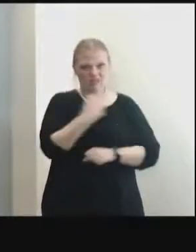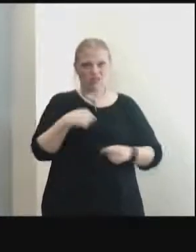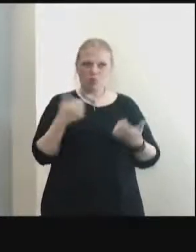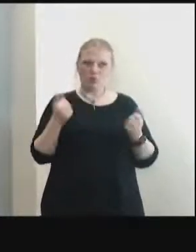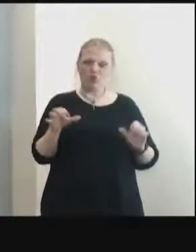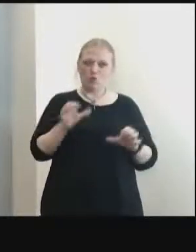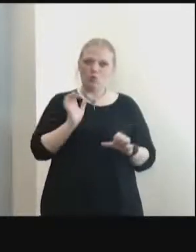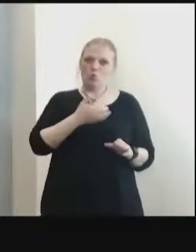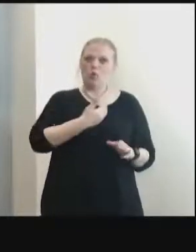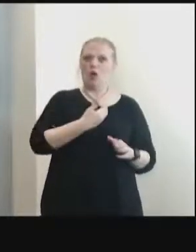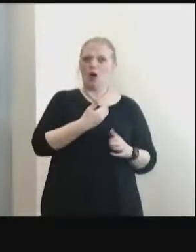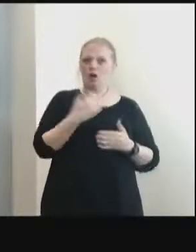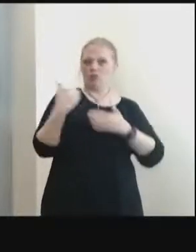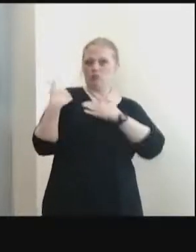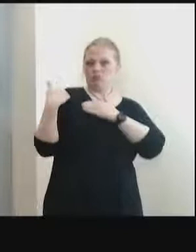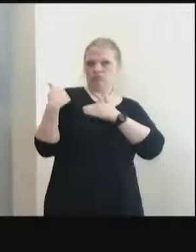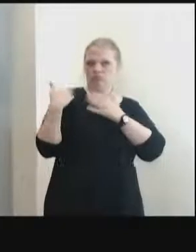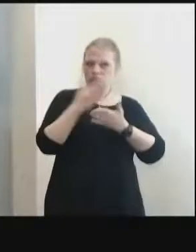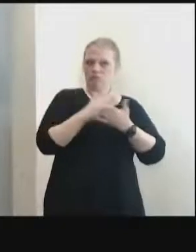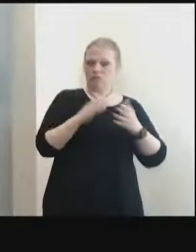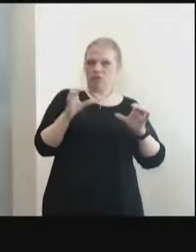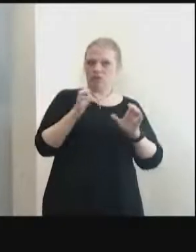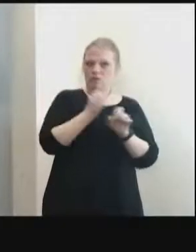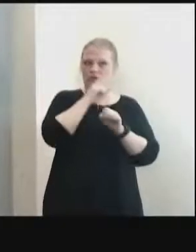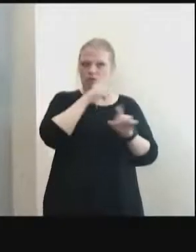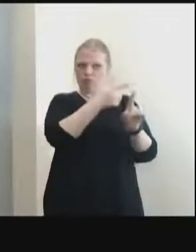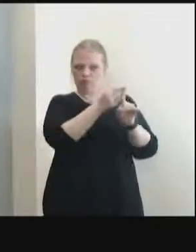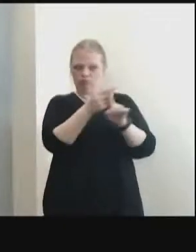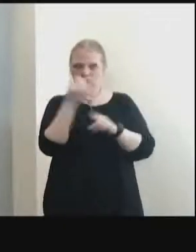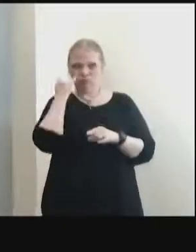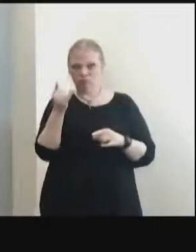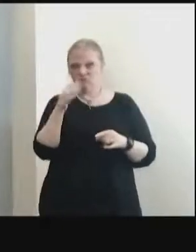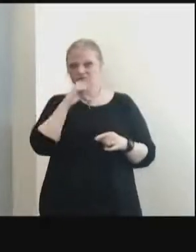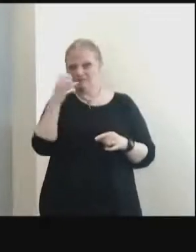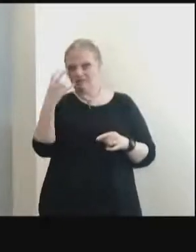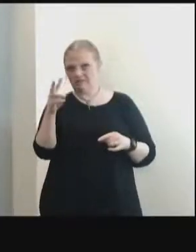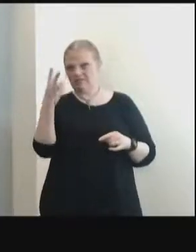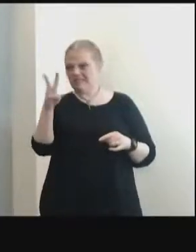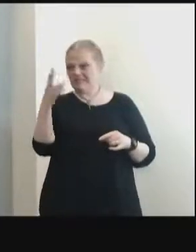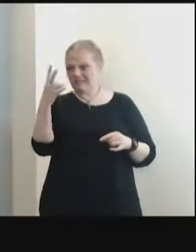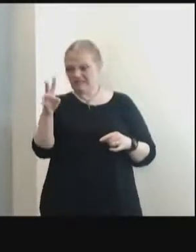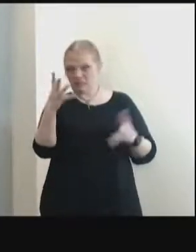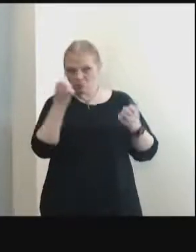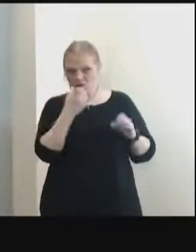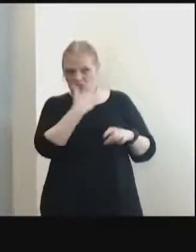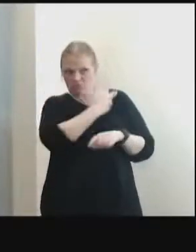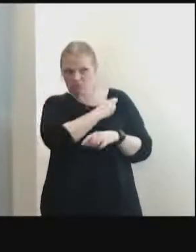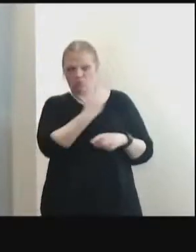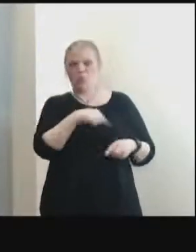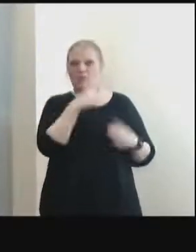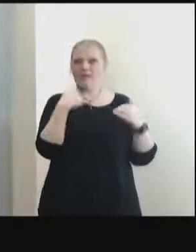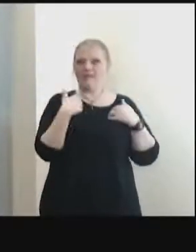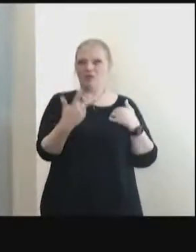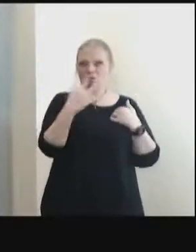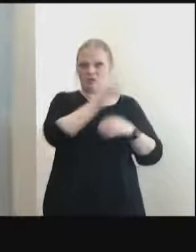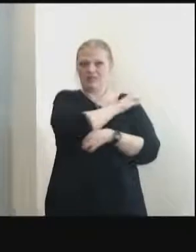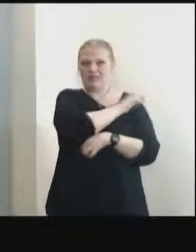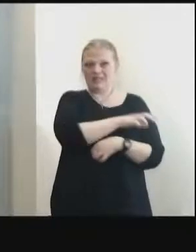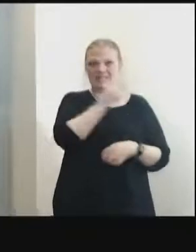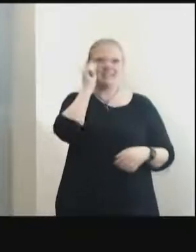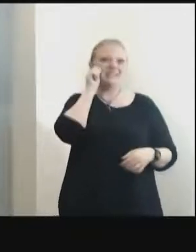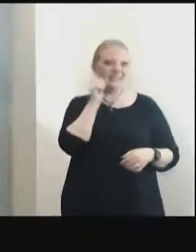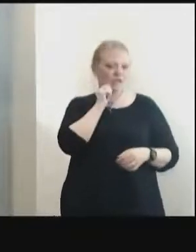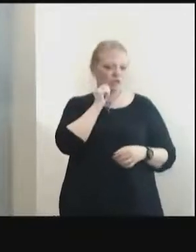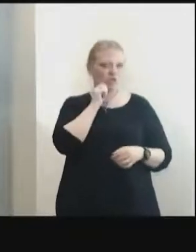do our part to ensure that they are vaccinated. And if somebody wants to vaccinate their 16 or 17-year-old, we have those 3 pop-up clinics, teen vaccine